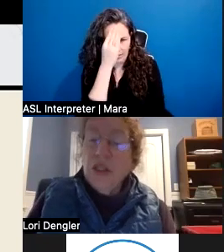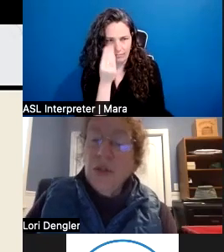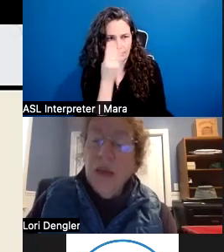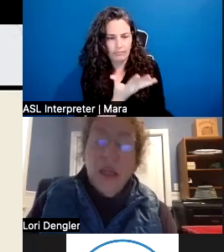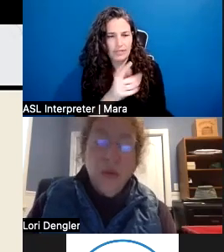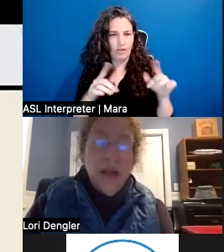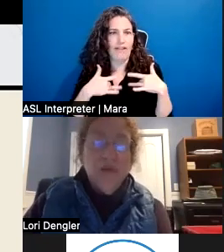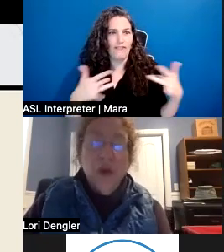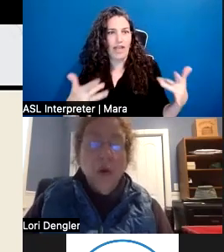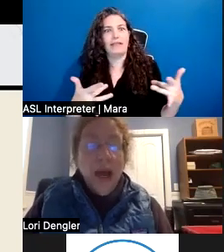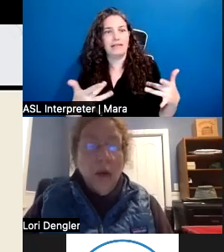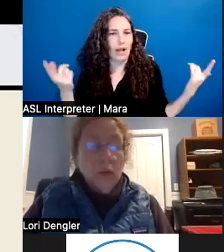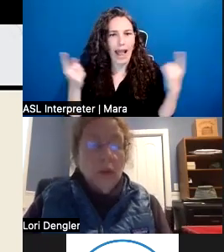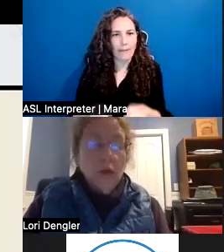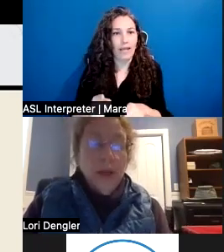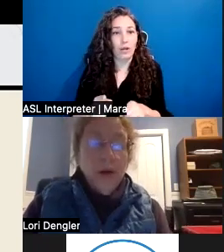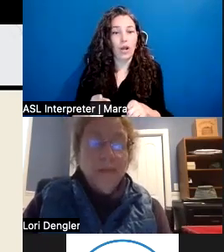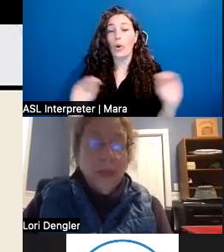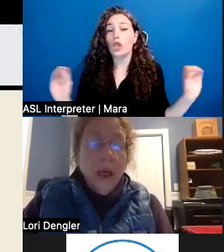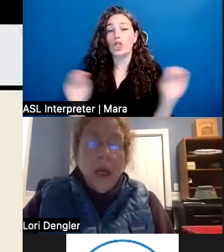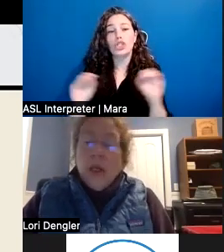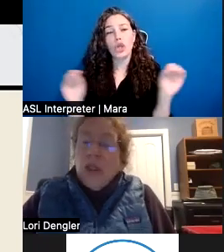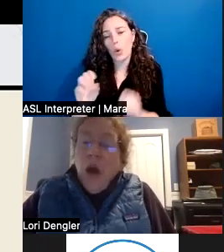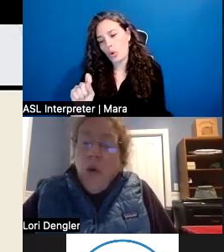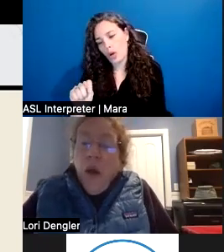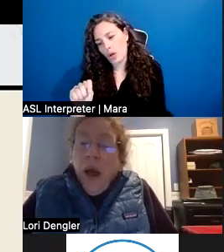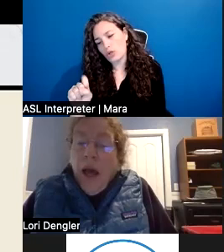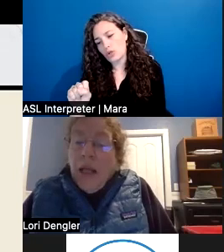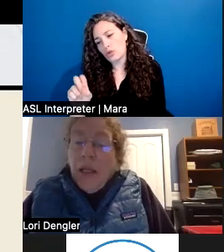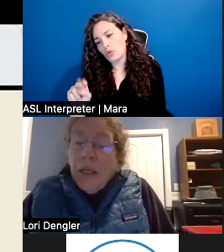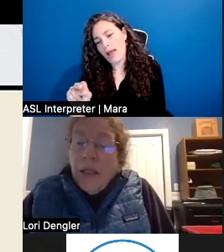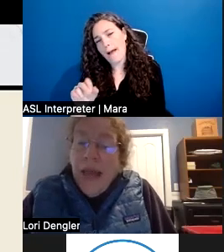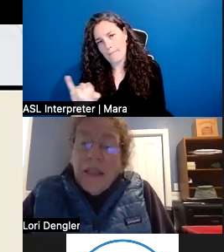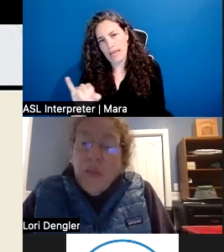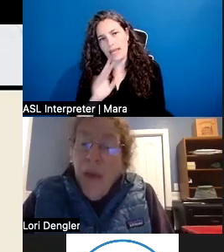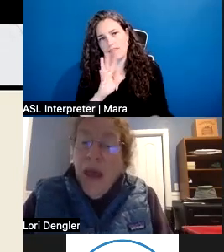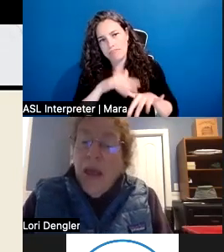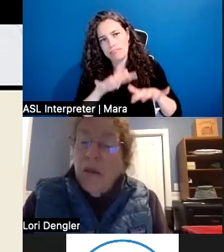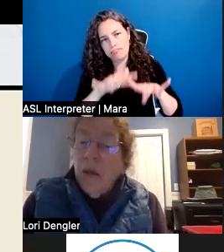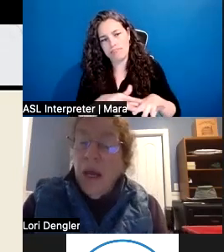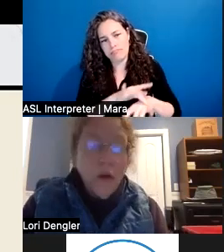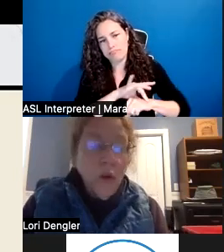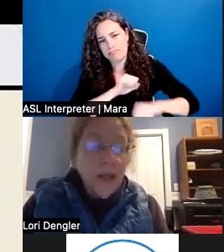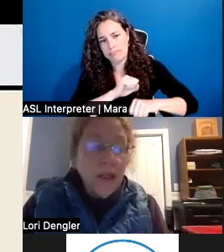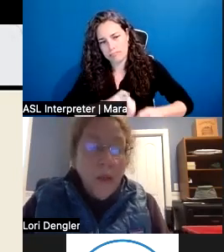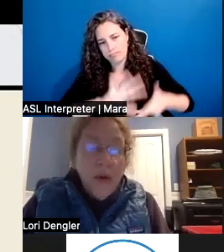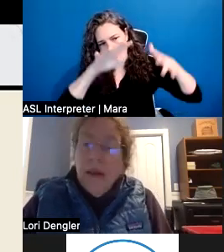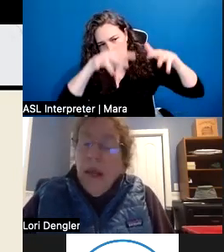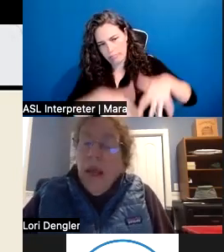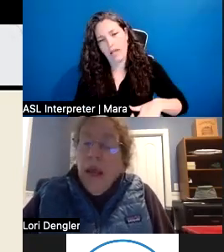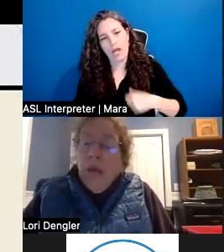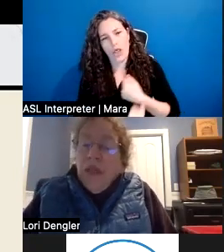getting the tsunami threat info out earlier. So that's my quick